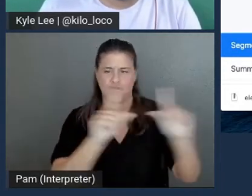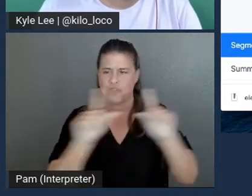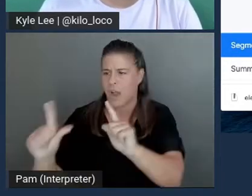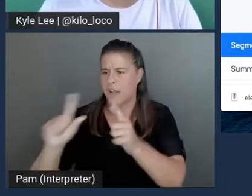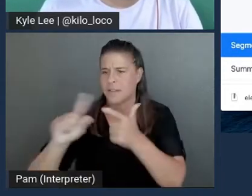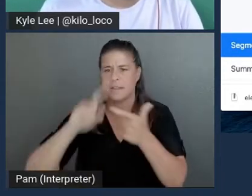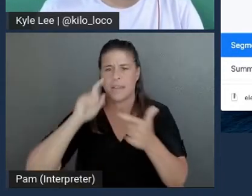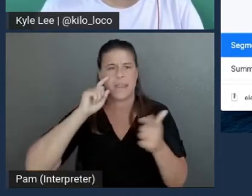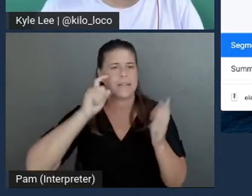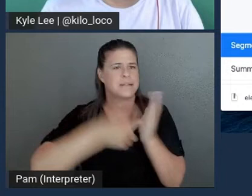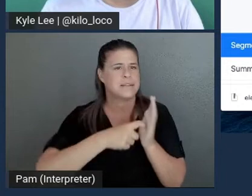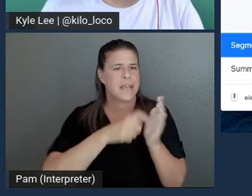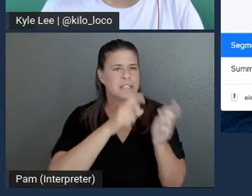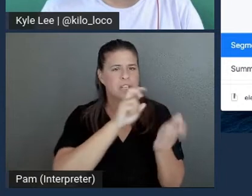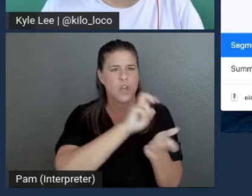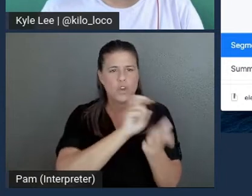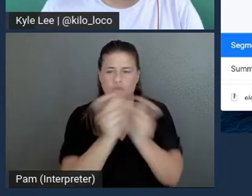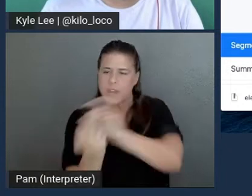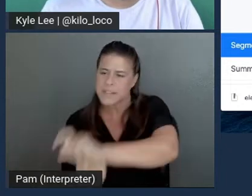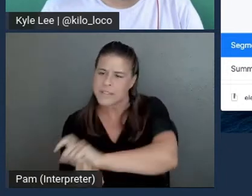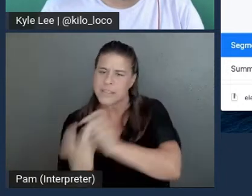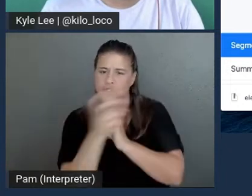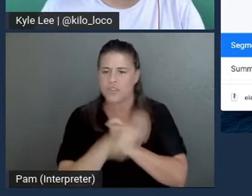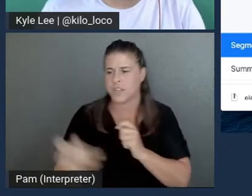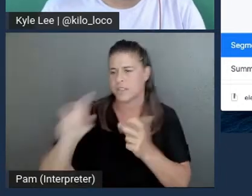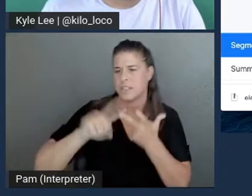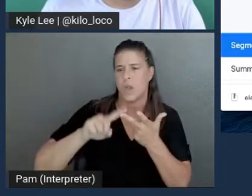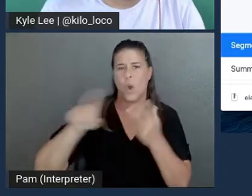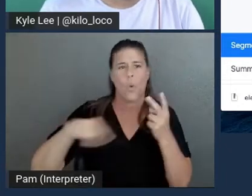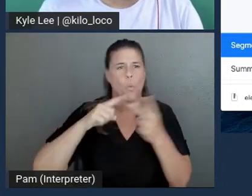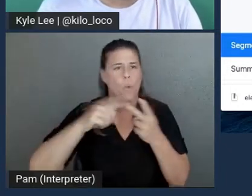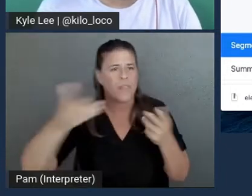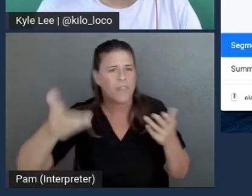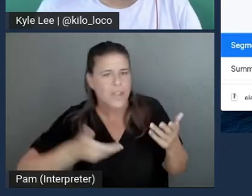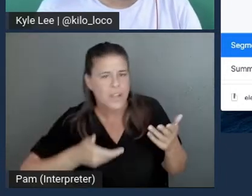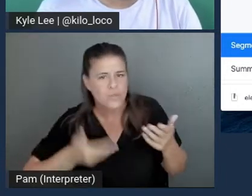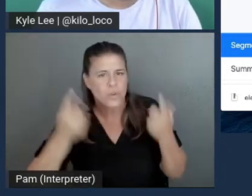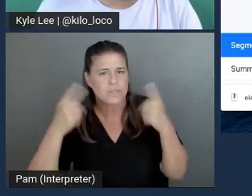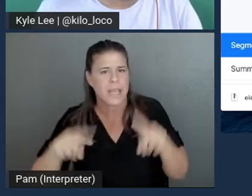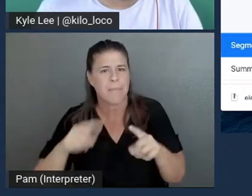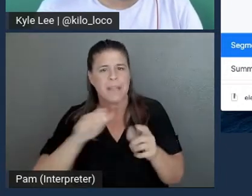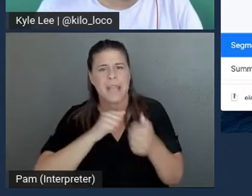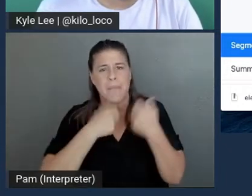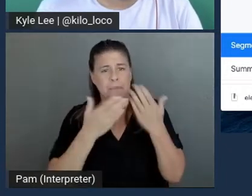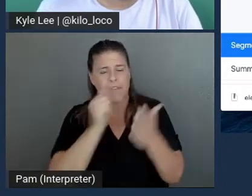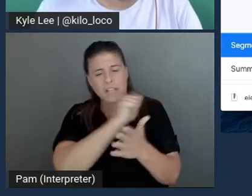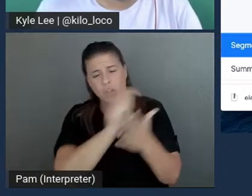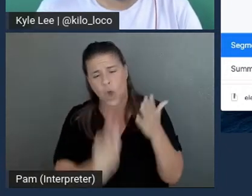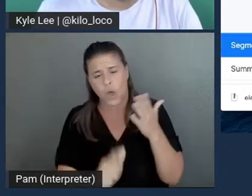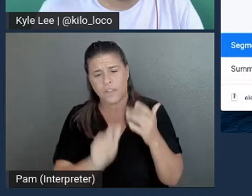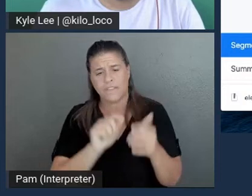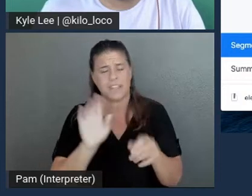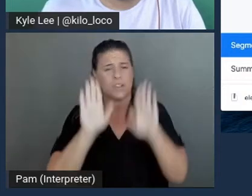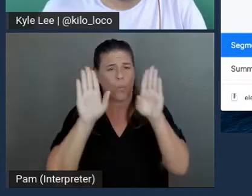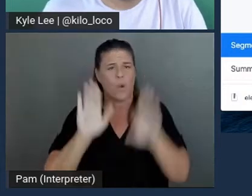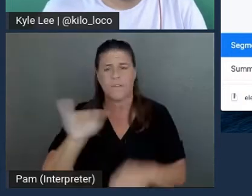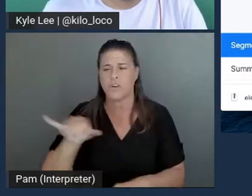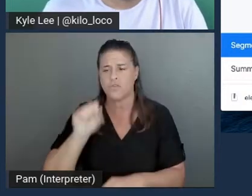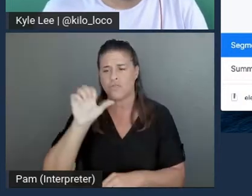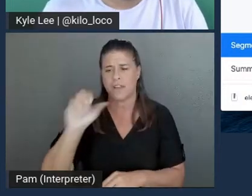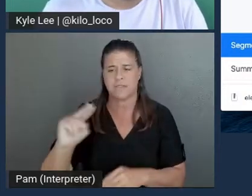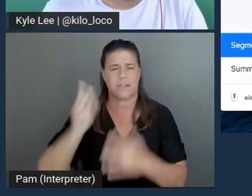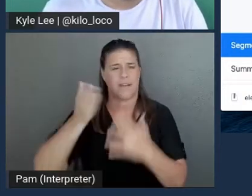detects when an intro is happening, it detects when an outro is happening, and it gives you all of that in this lovely JSON file, which you can process